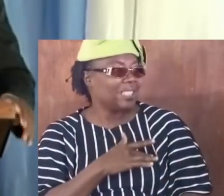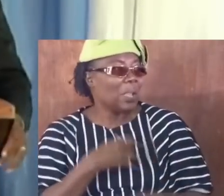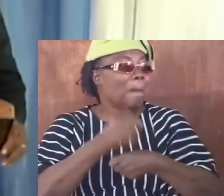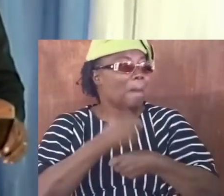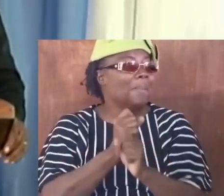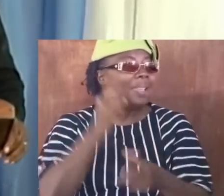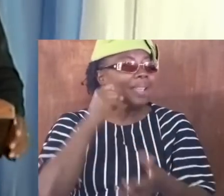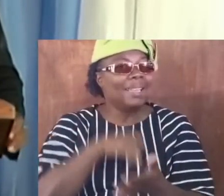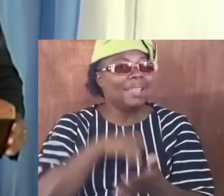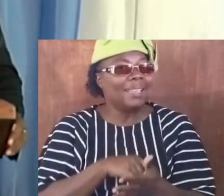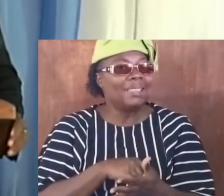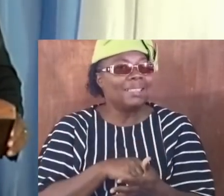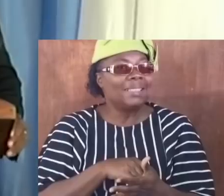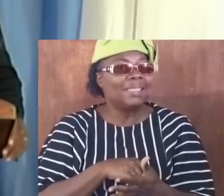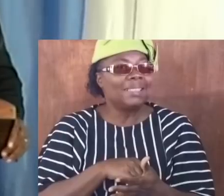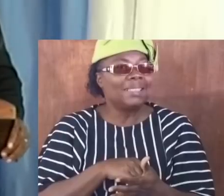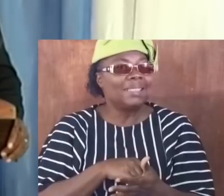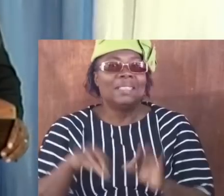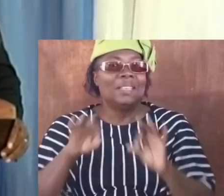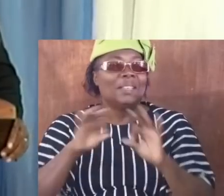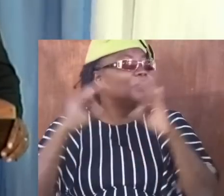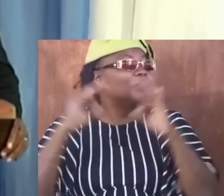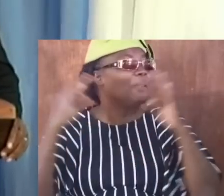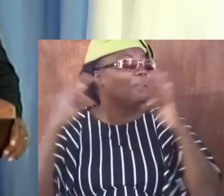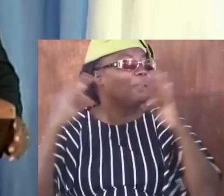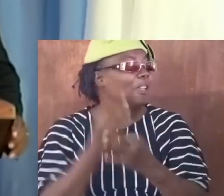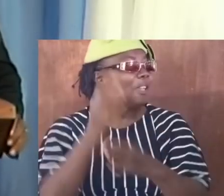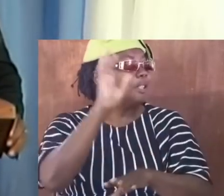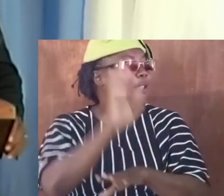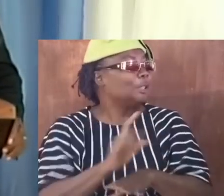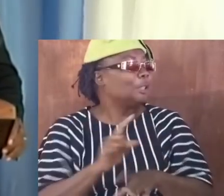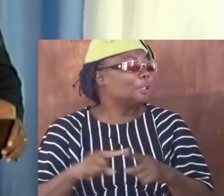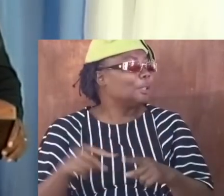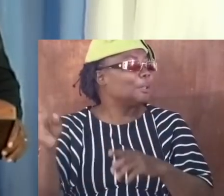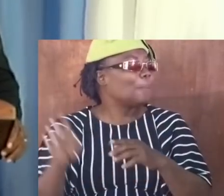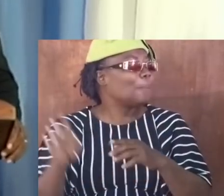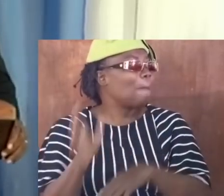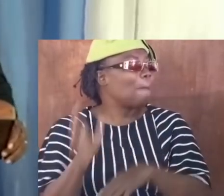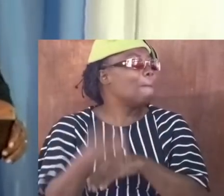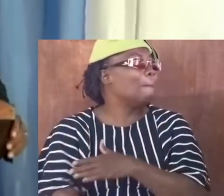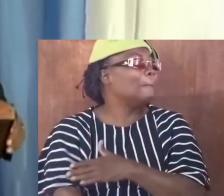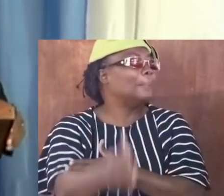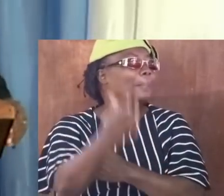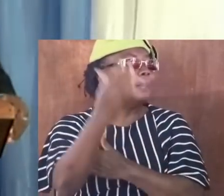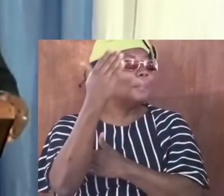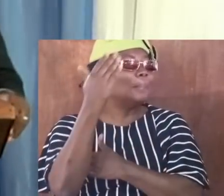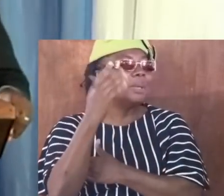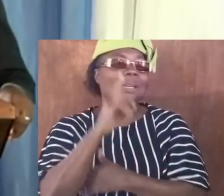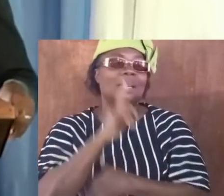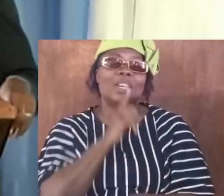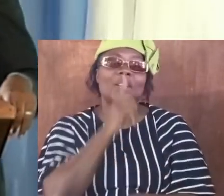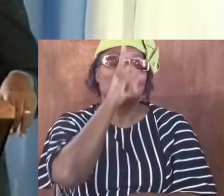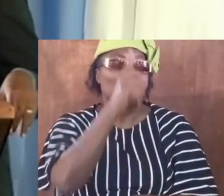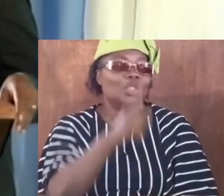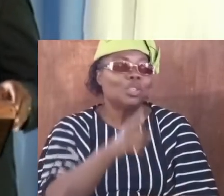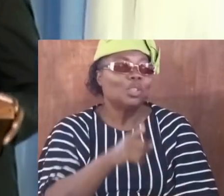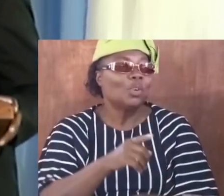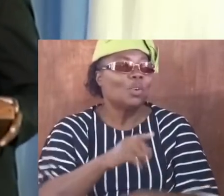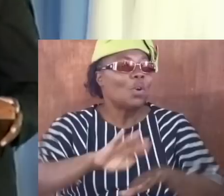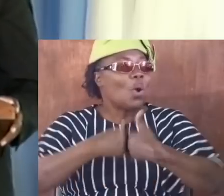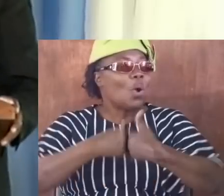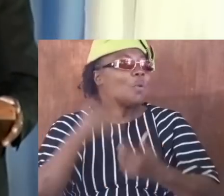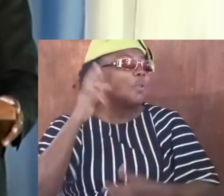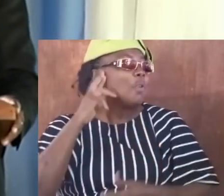it, amen, into Faith Chapel this morning. Amen. I am not sure how you heard about